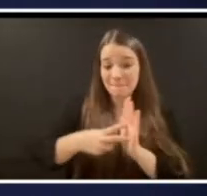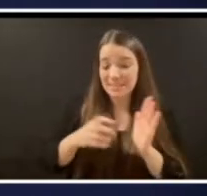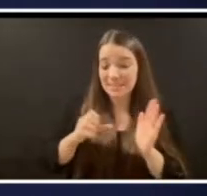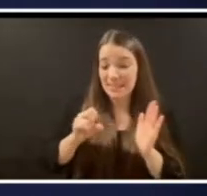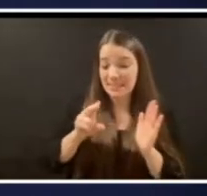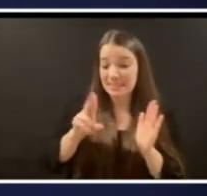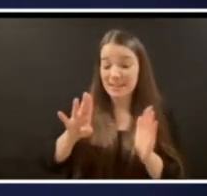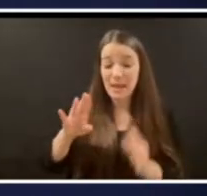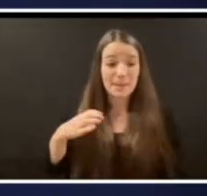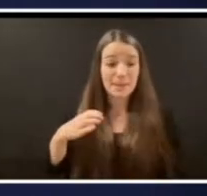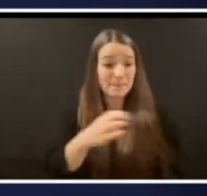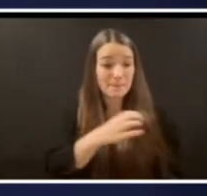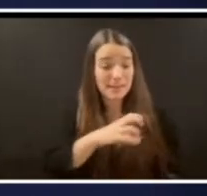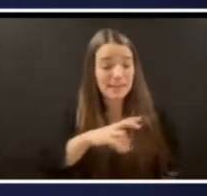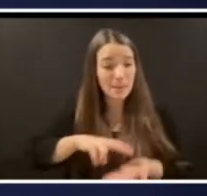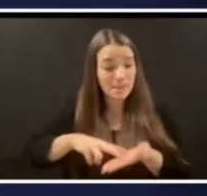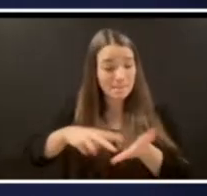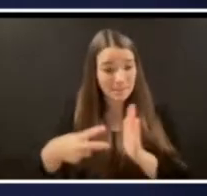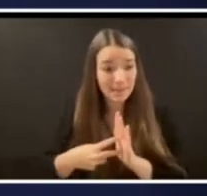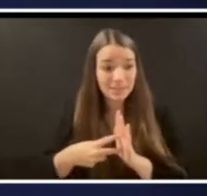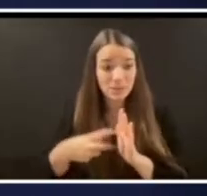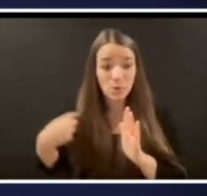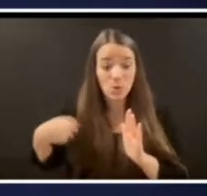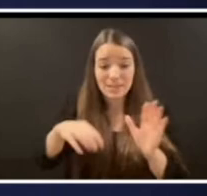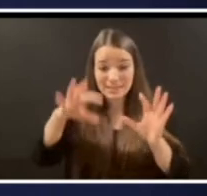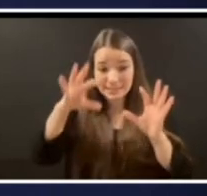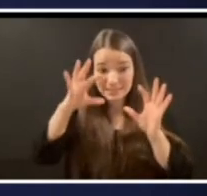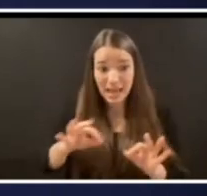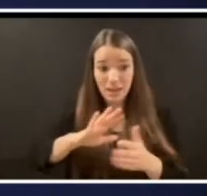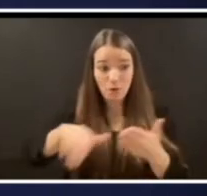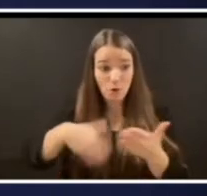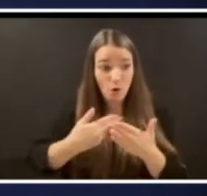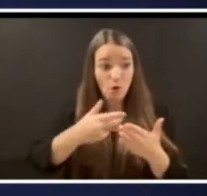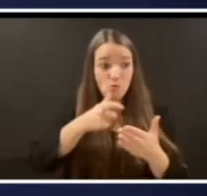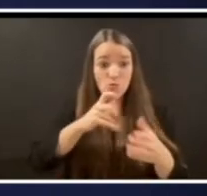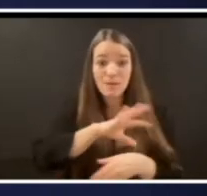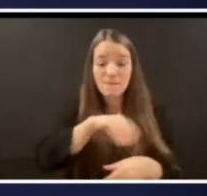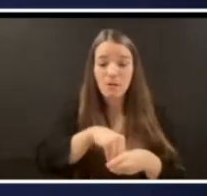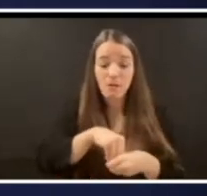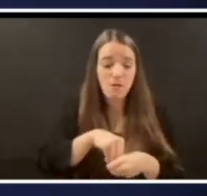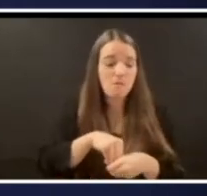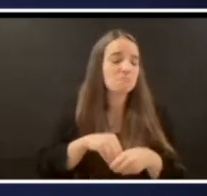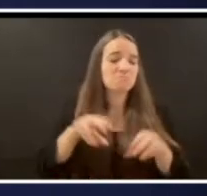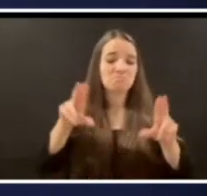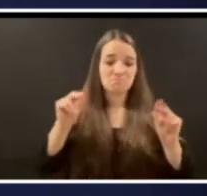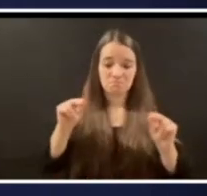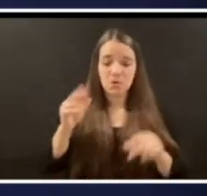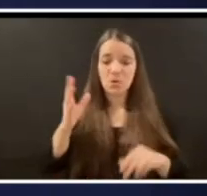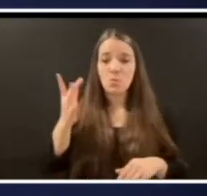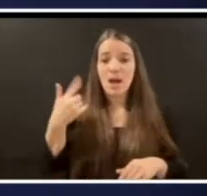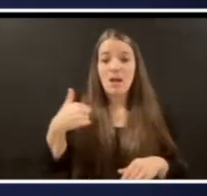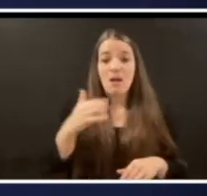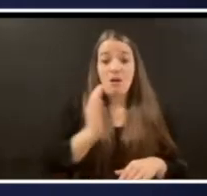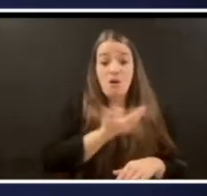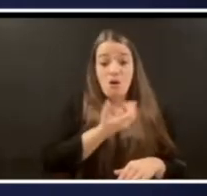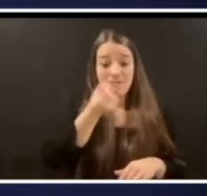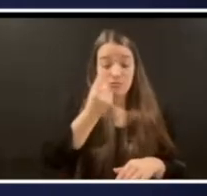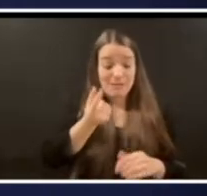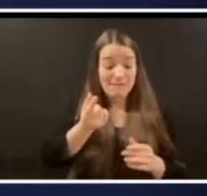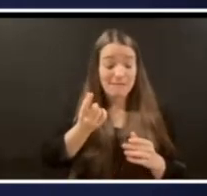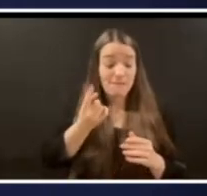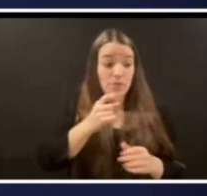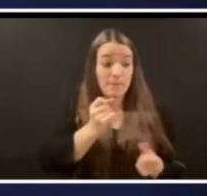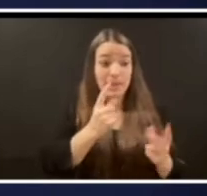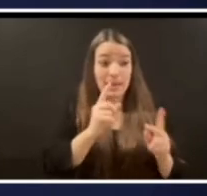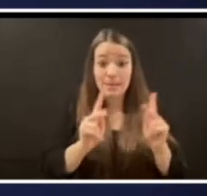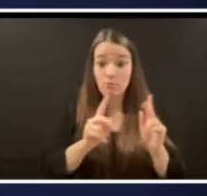to determine all of the potential participants in this conspiracy, as our understanding of the role of many individuals may